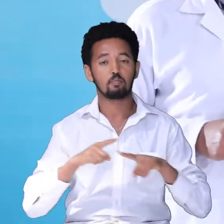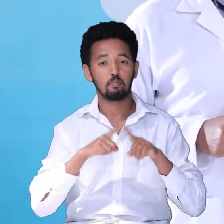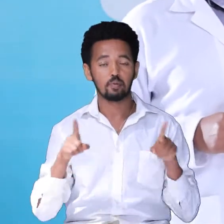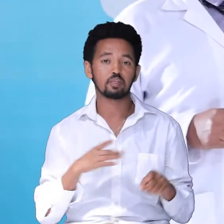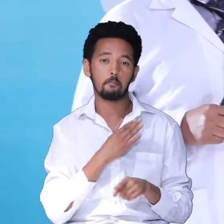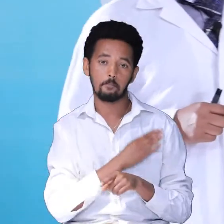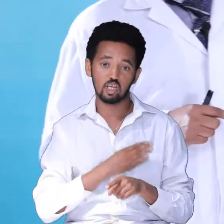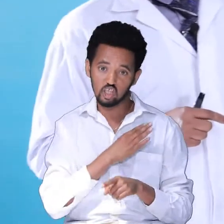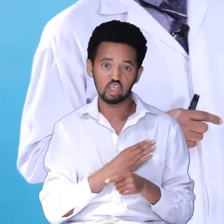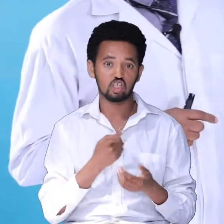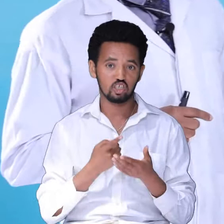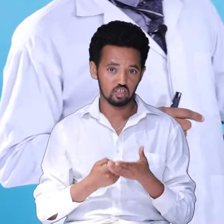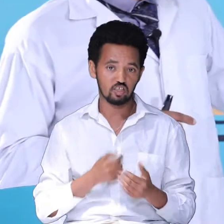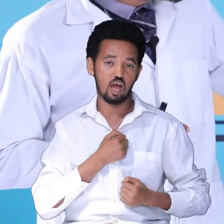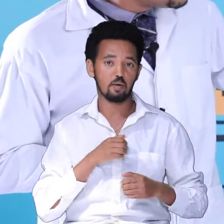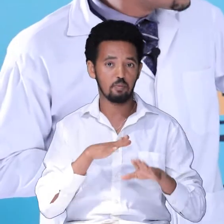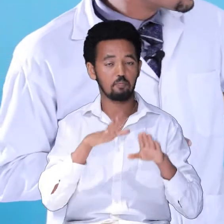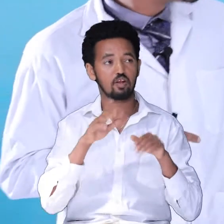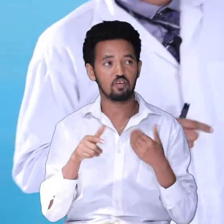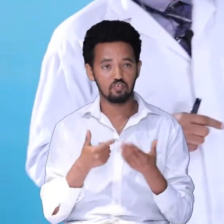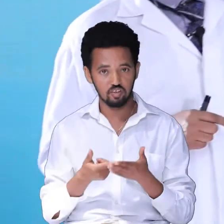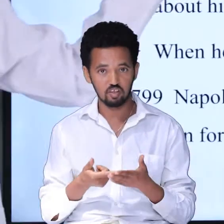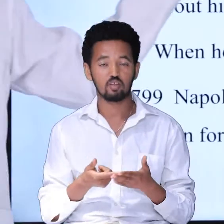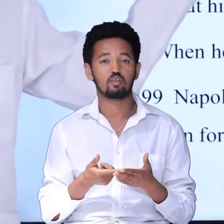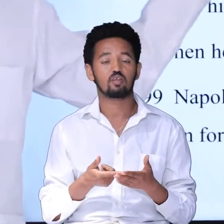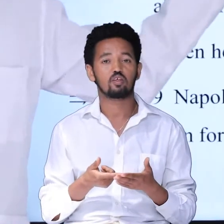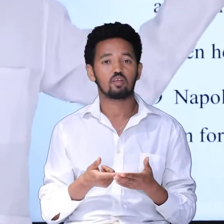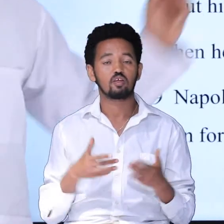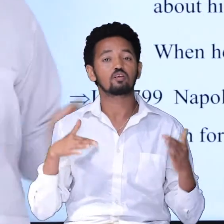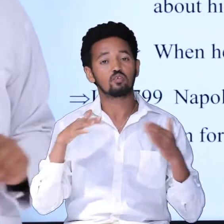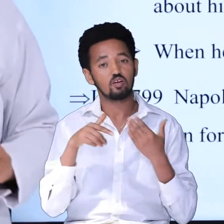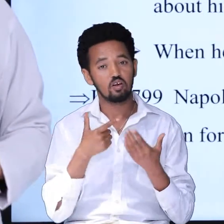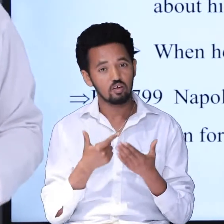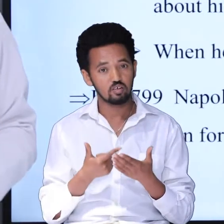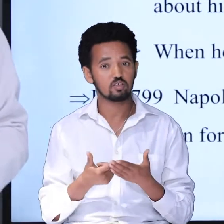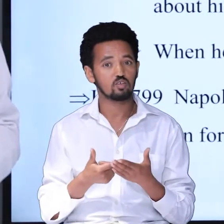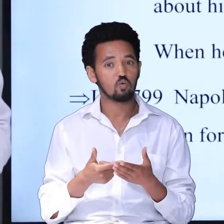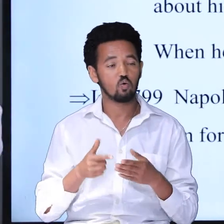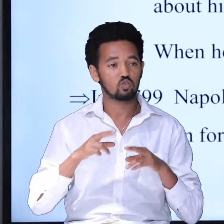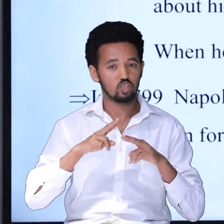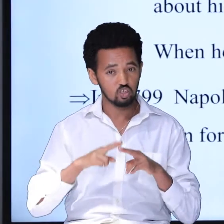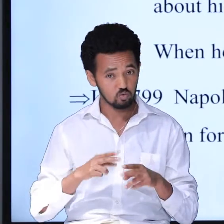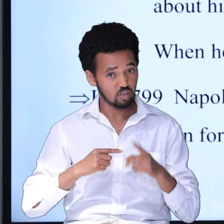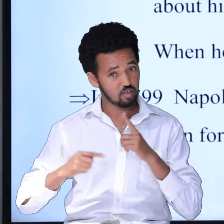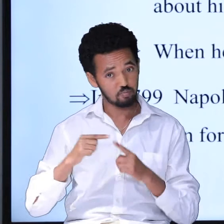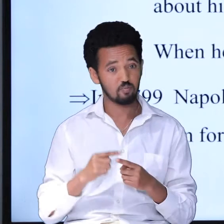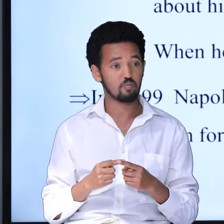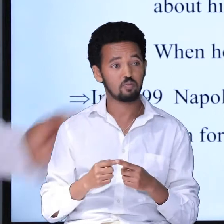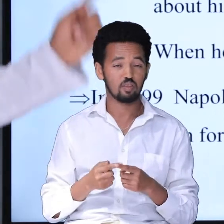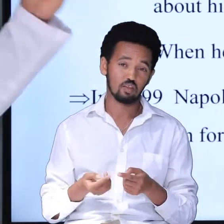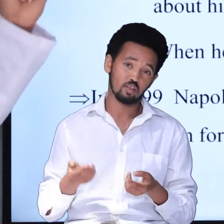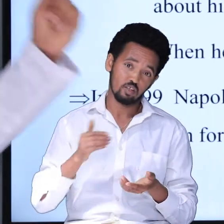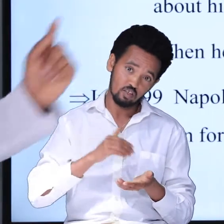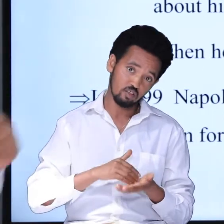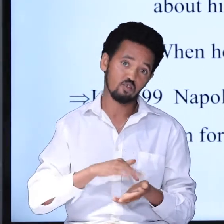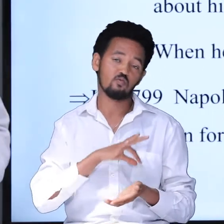British fleet under Admiral Nelson destroyed his fleet and forced to him to return to France.